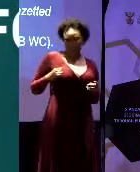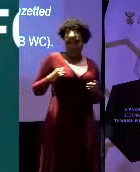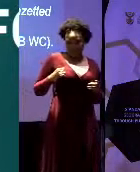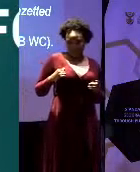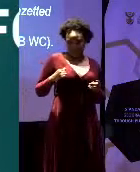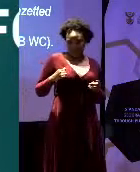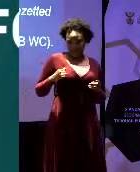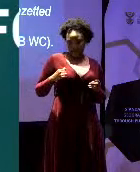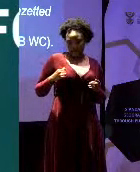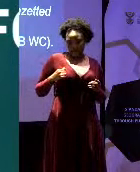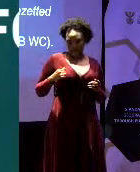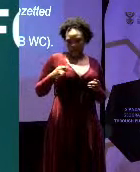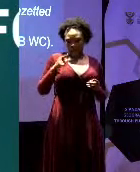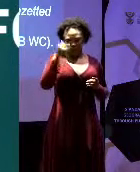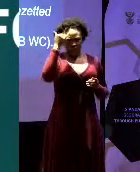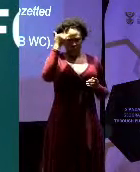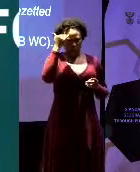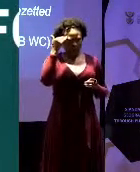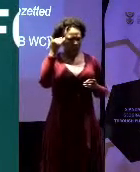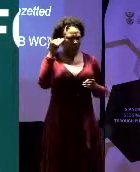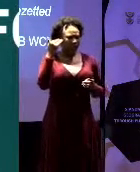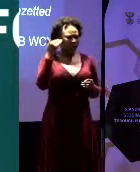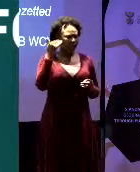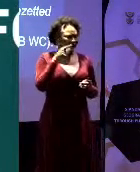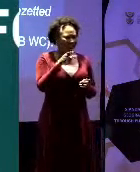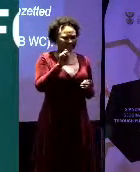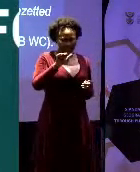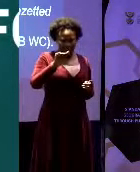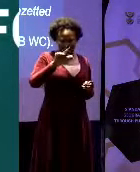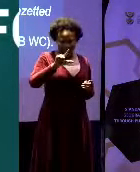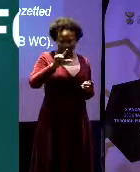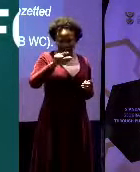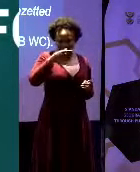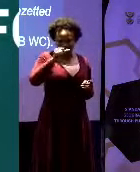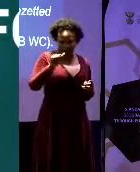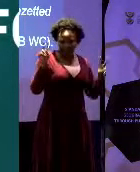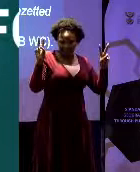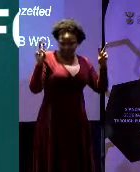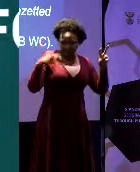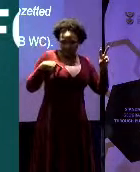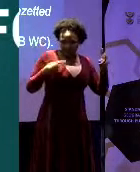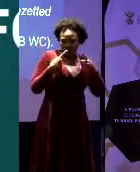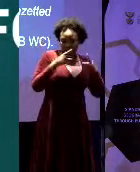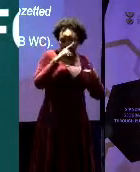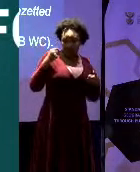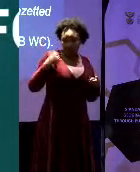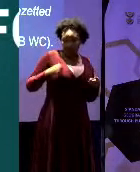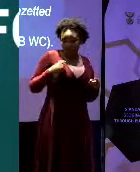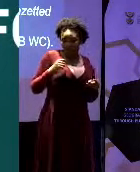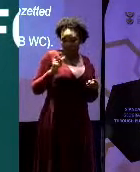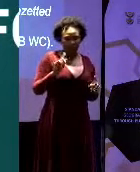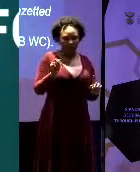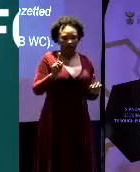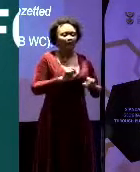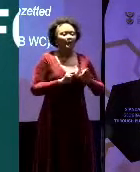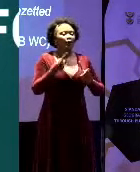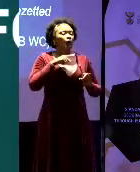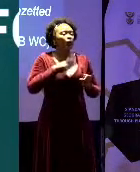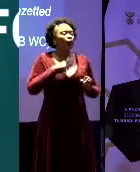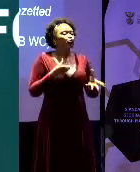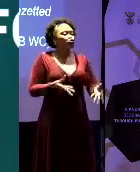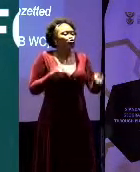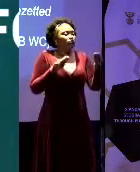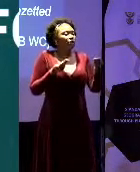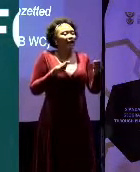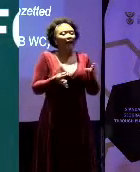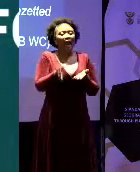receive. You know, on this SALGA matter, I won't mention the name of the municipality. We received an application, and